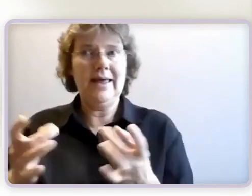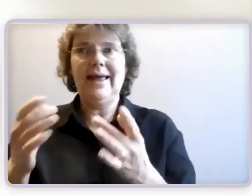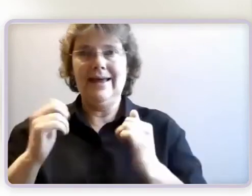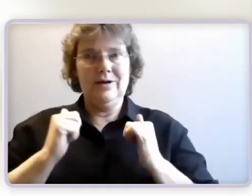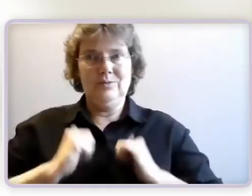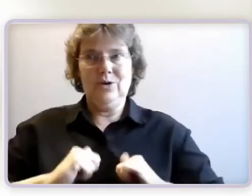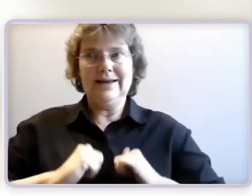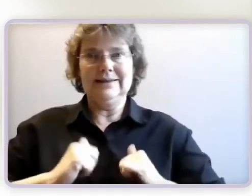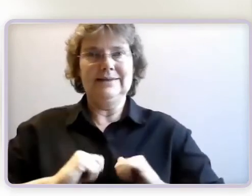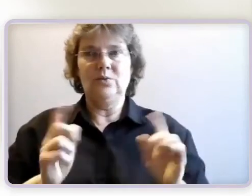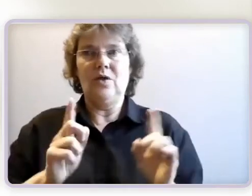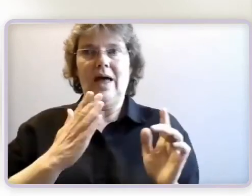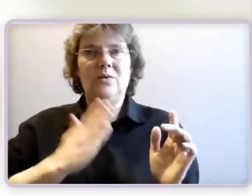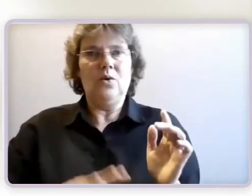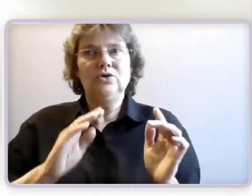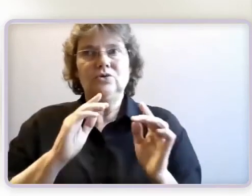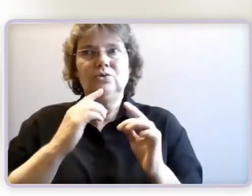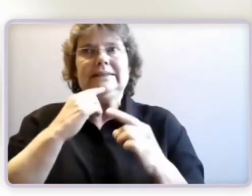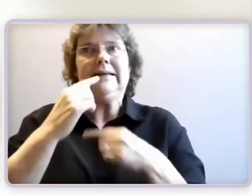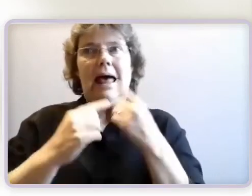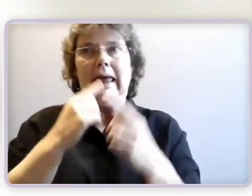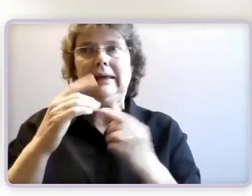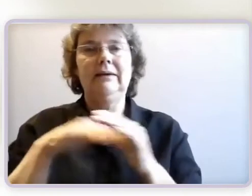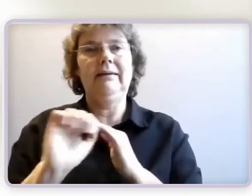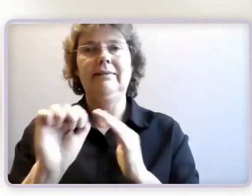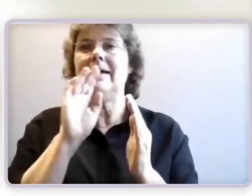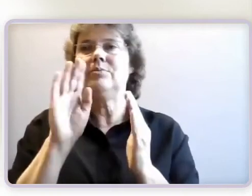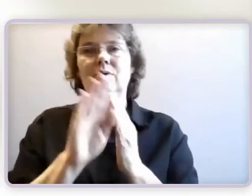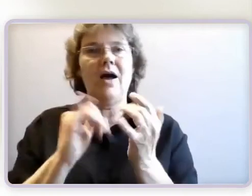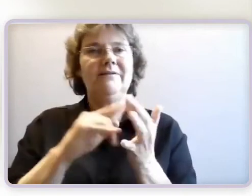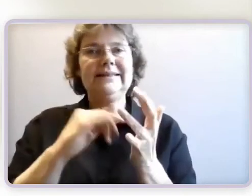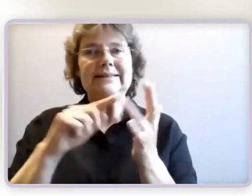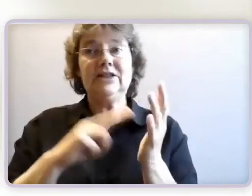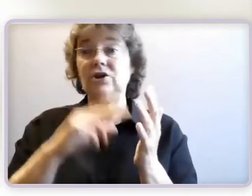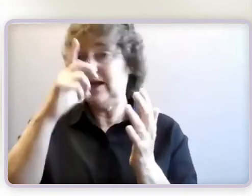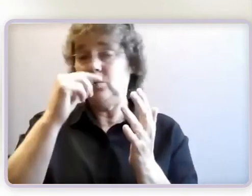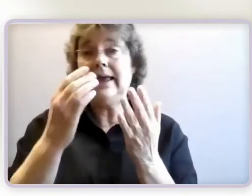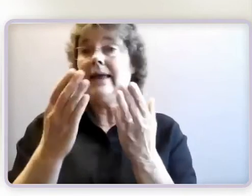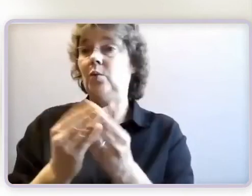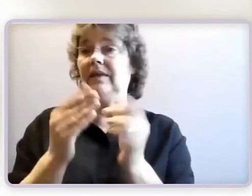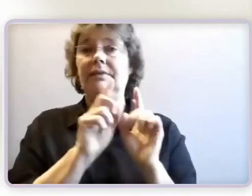session, and we can accompany them to that private session if they request.